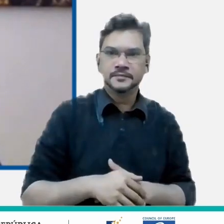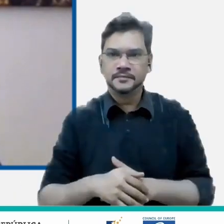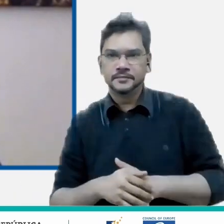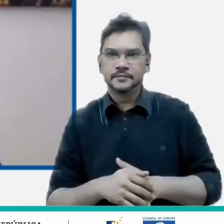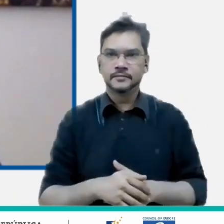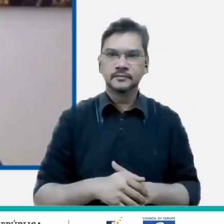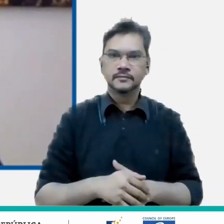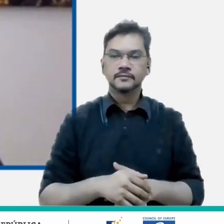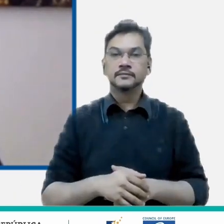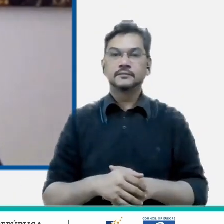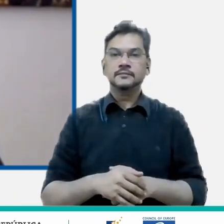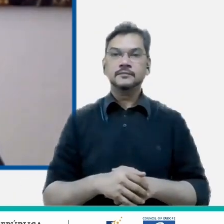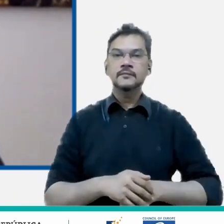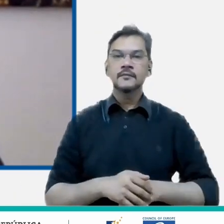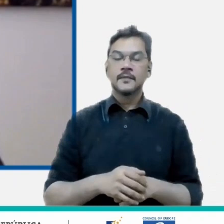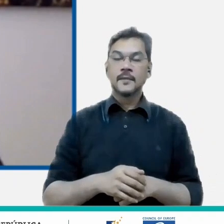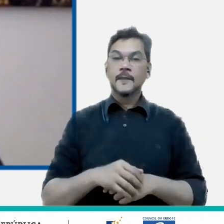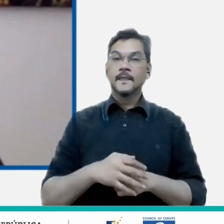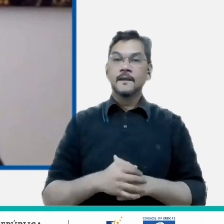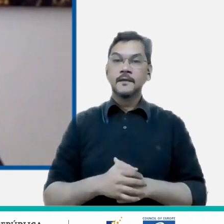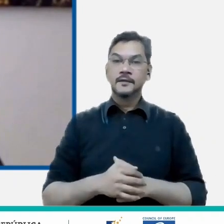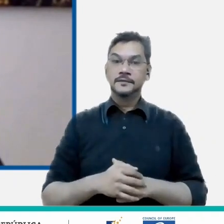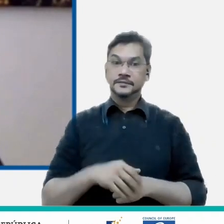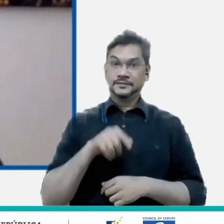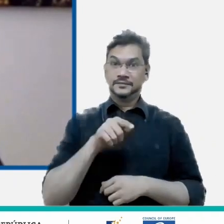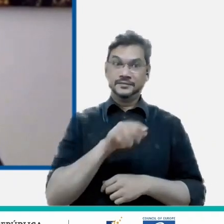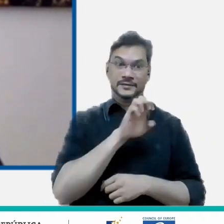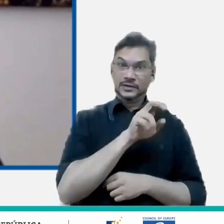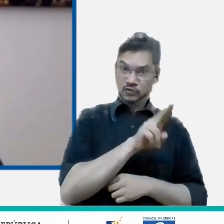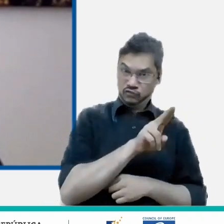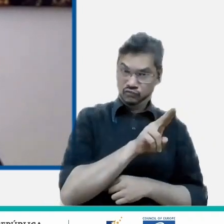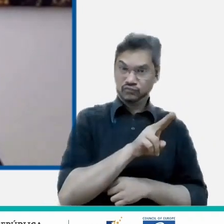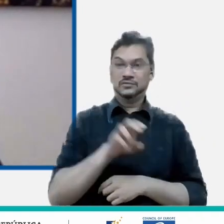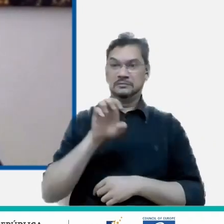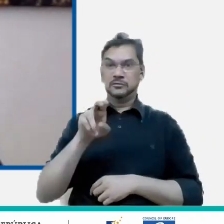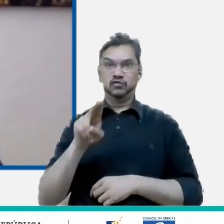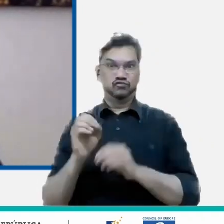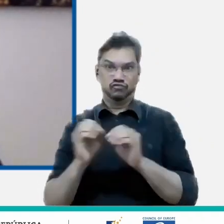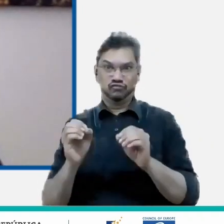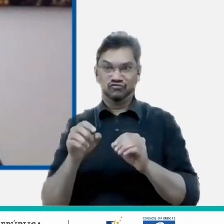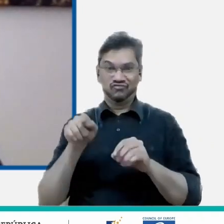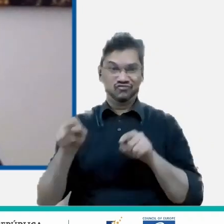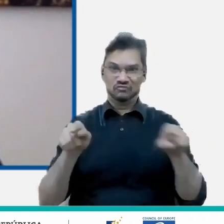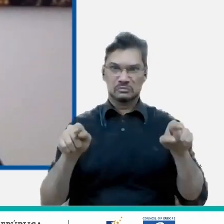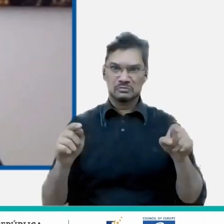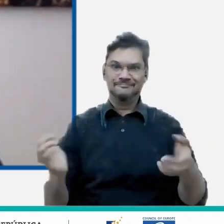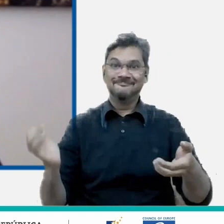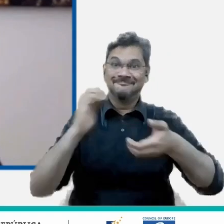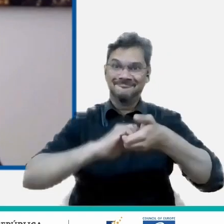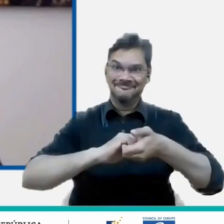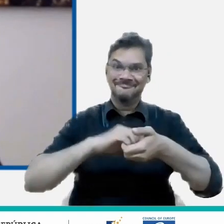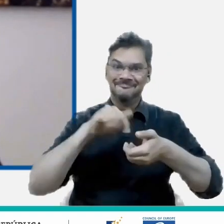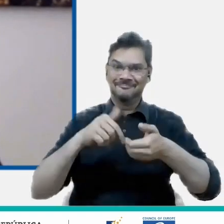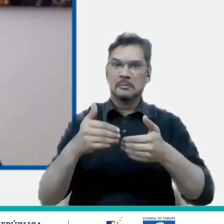non-EU partners to work together on a better integrated, safer and secure and more sustainable